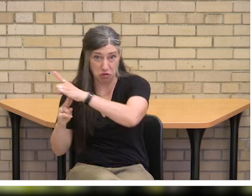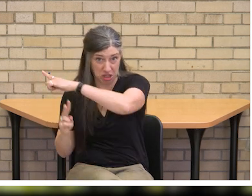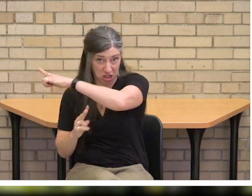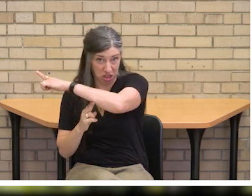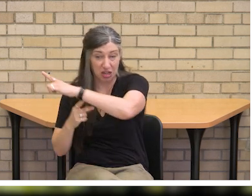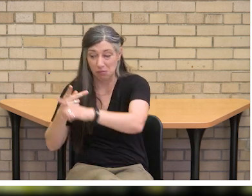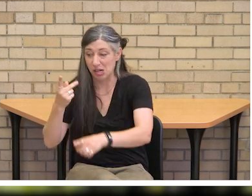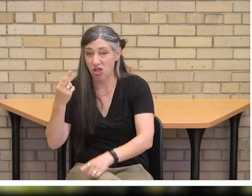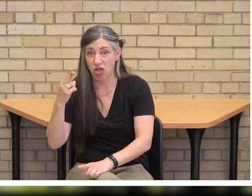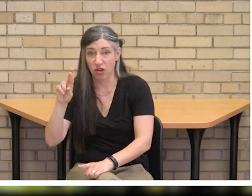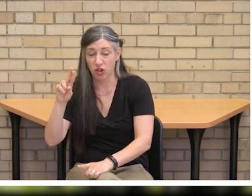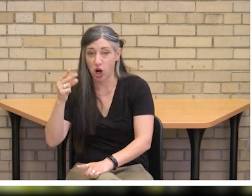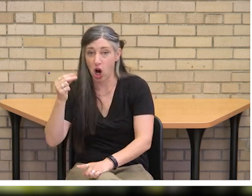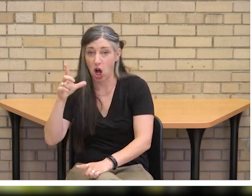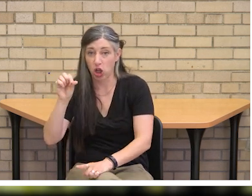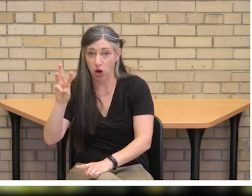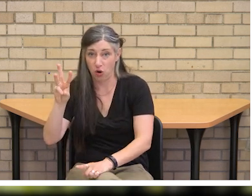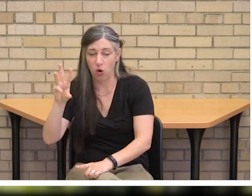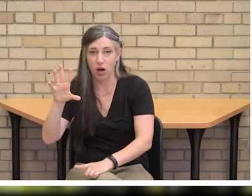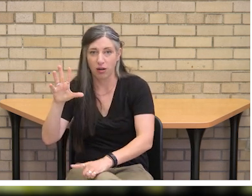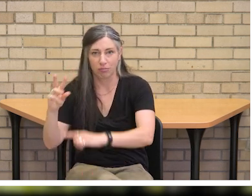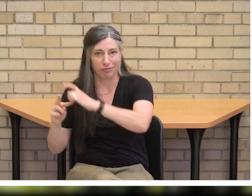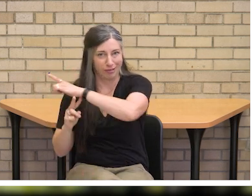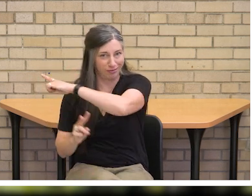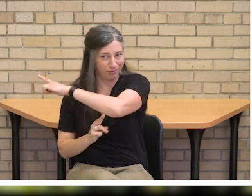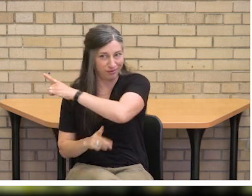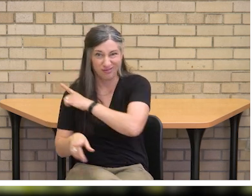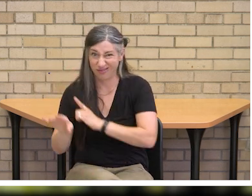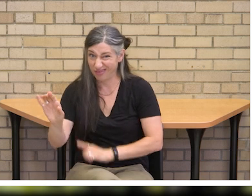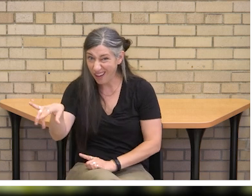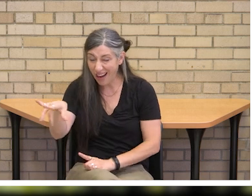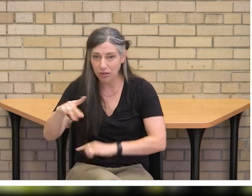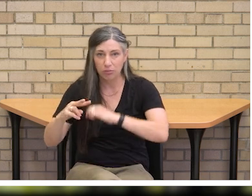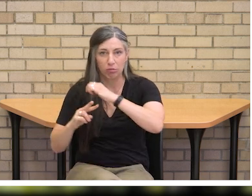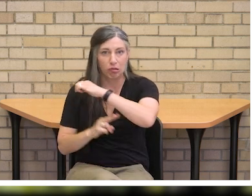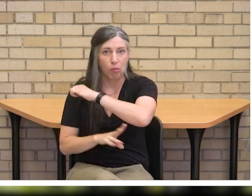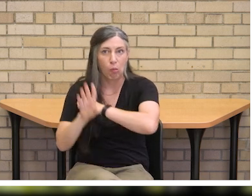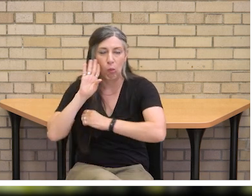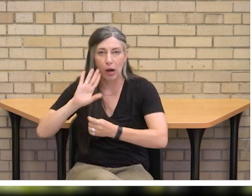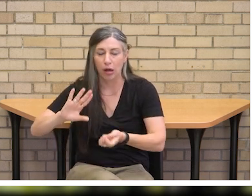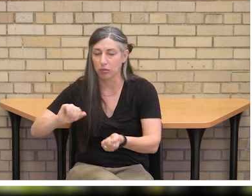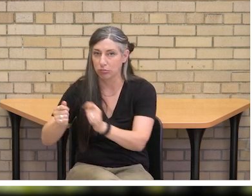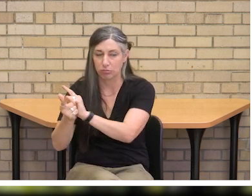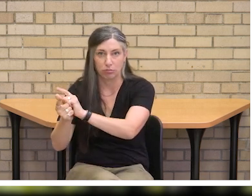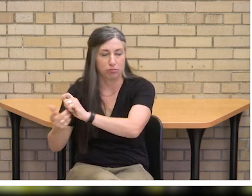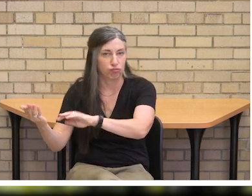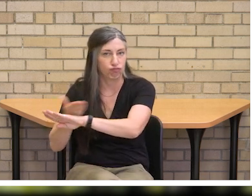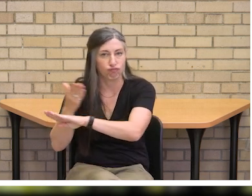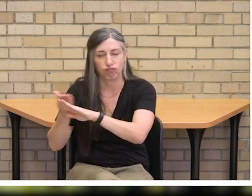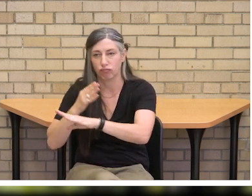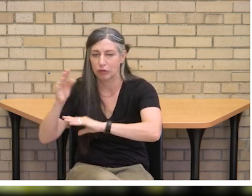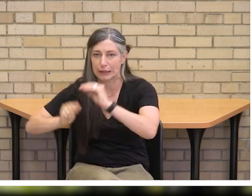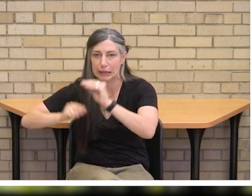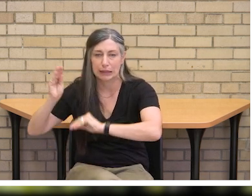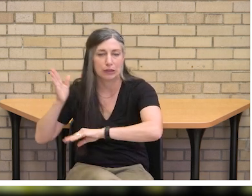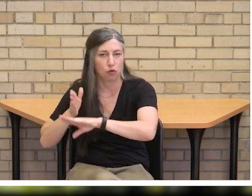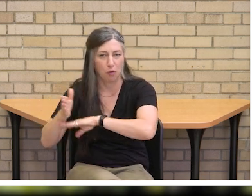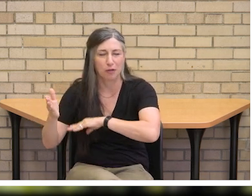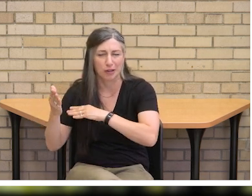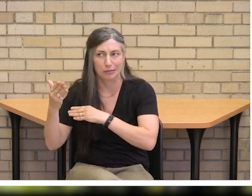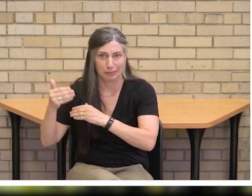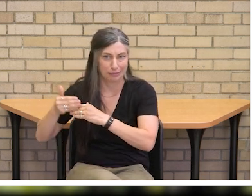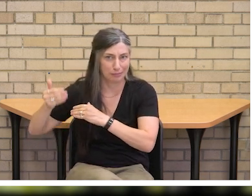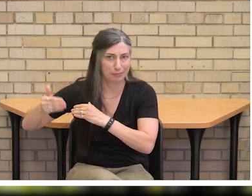overpass. That structure is also going to see serious reconstruction effort over the next couple of